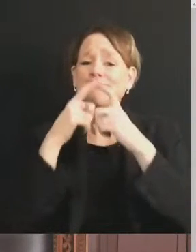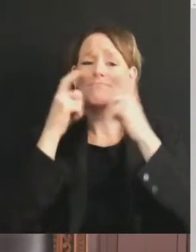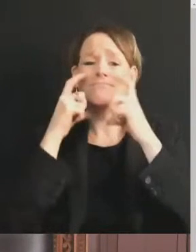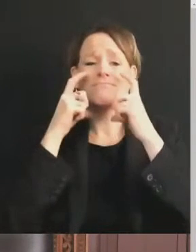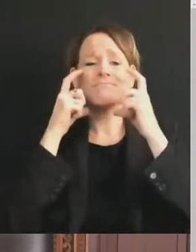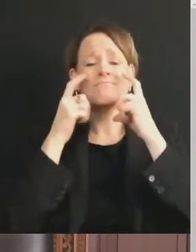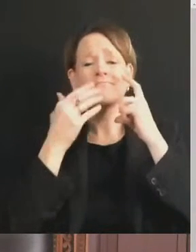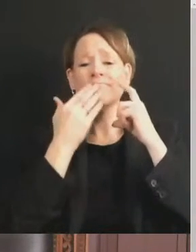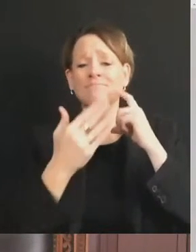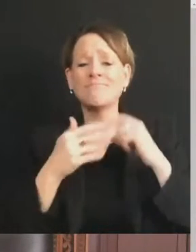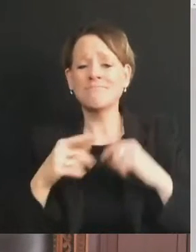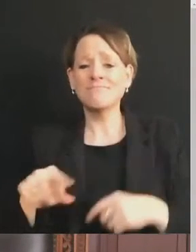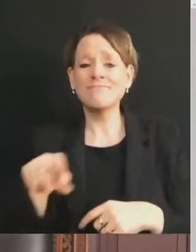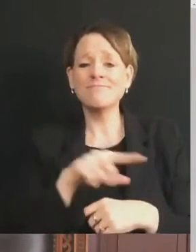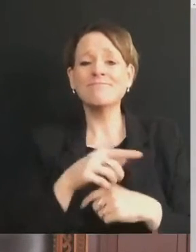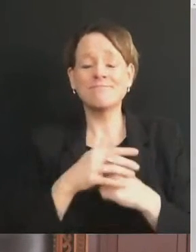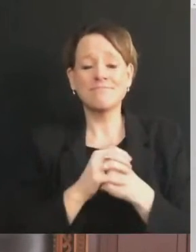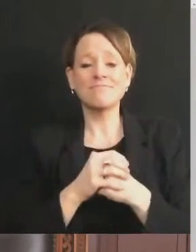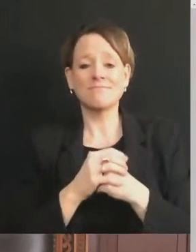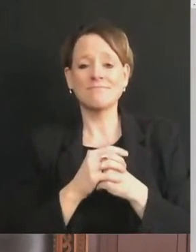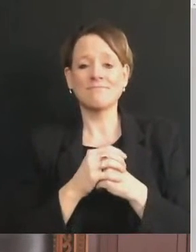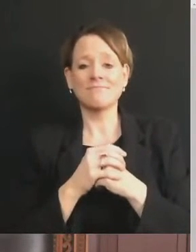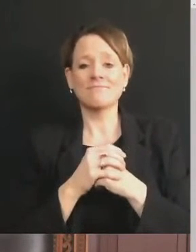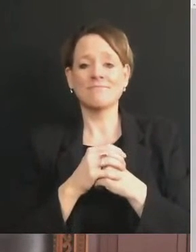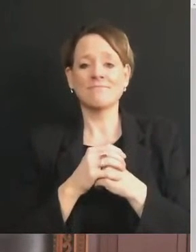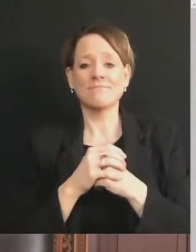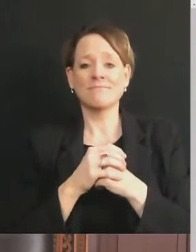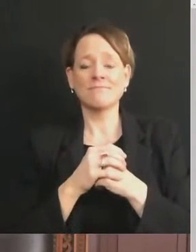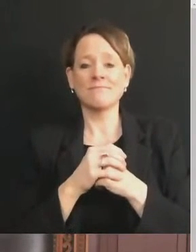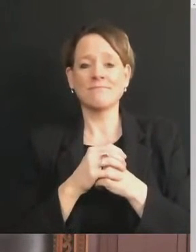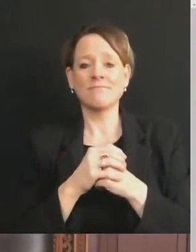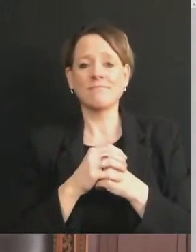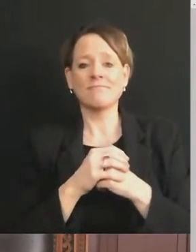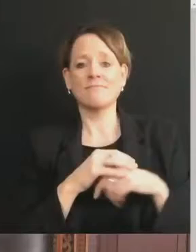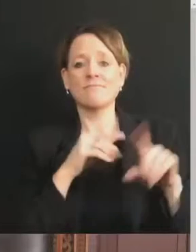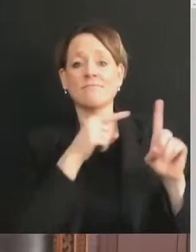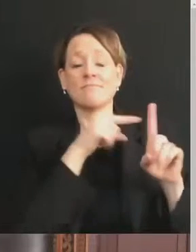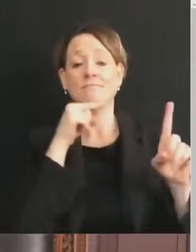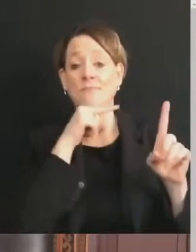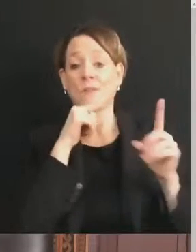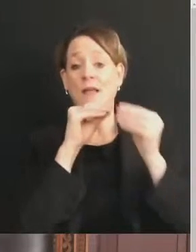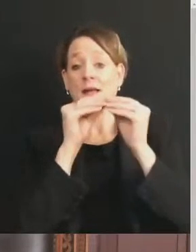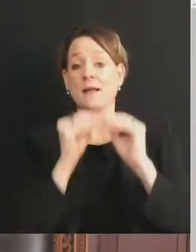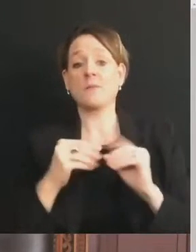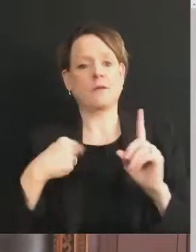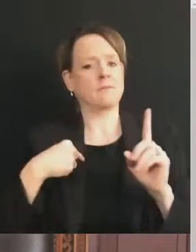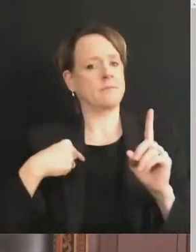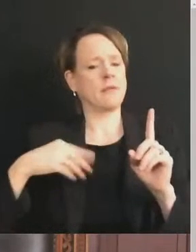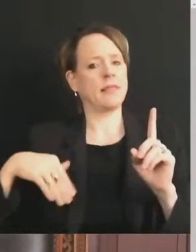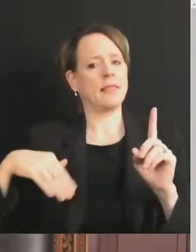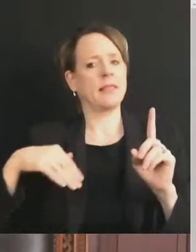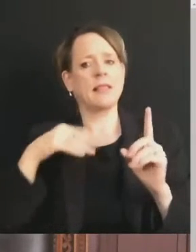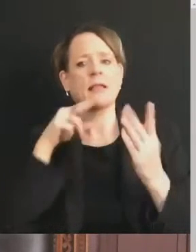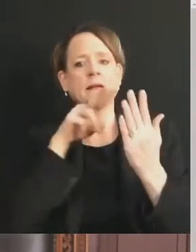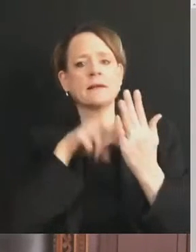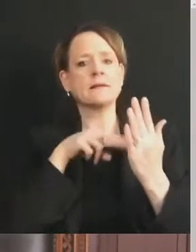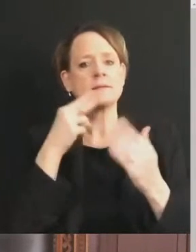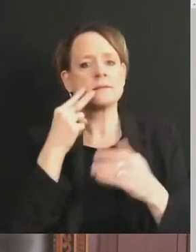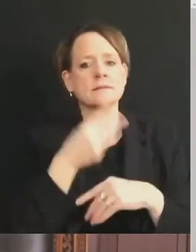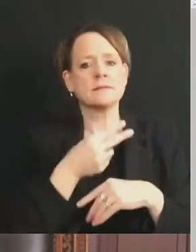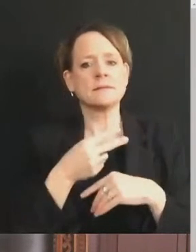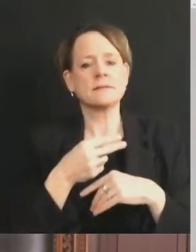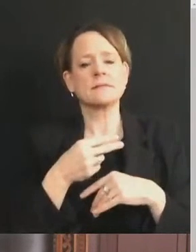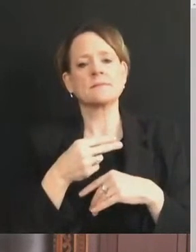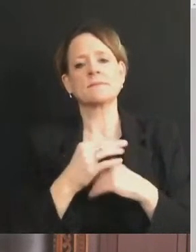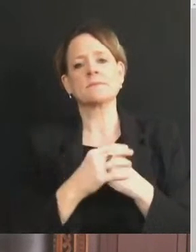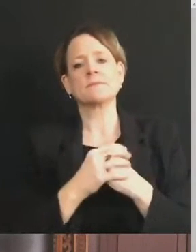but she's a very capable person, and I would say that what we're seeing across the state, it's not like